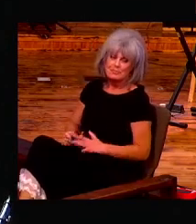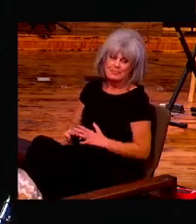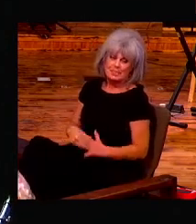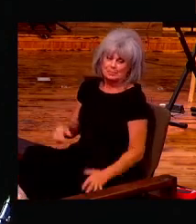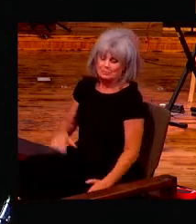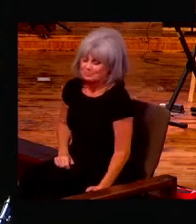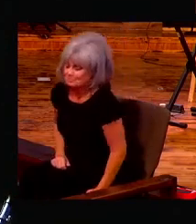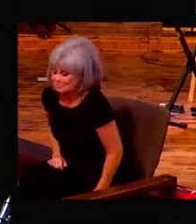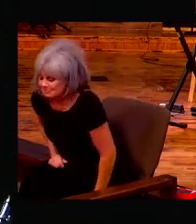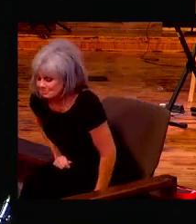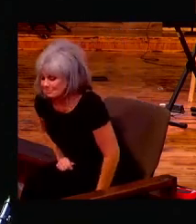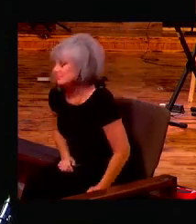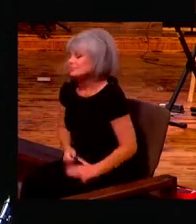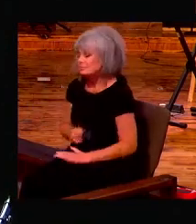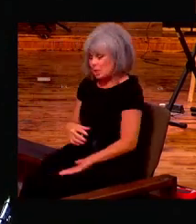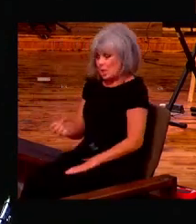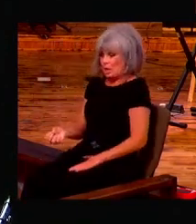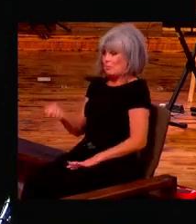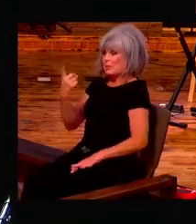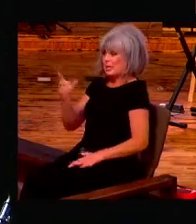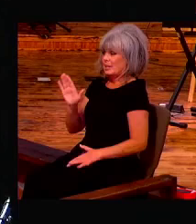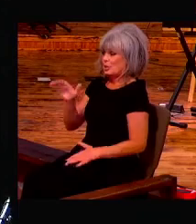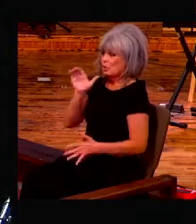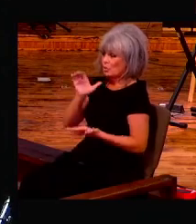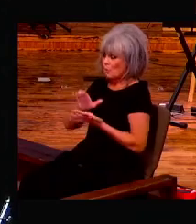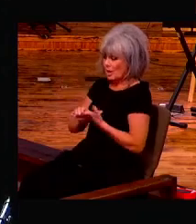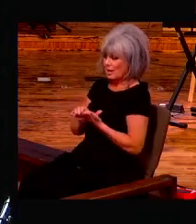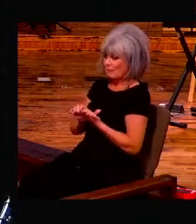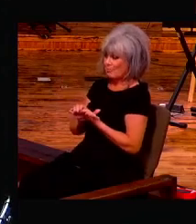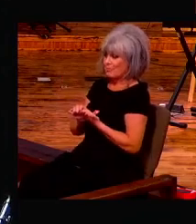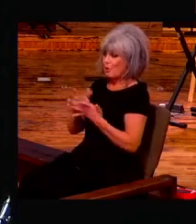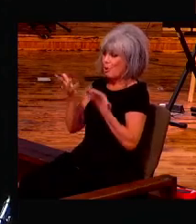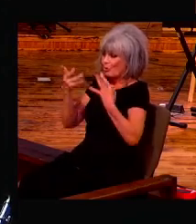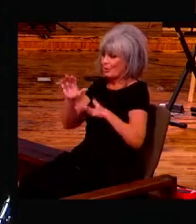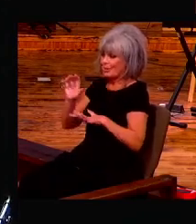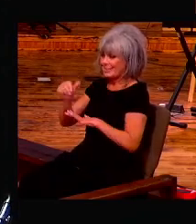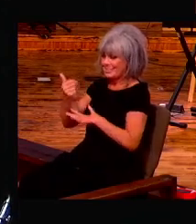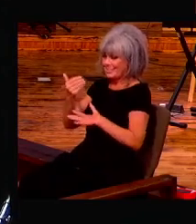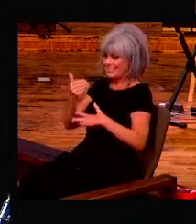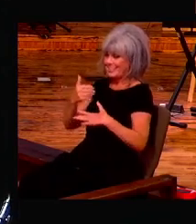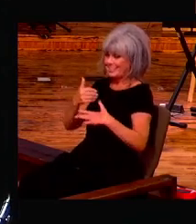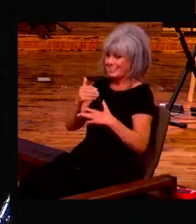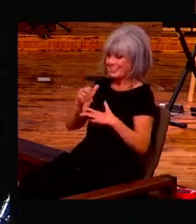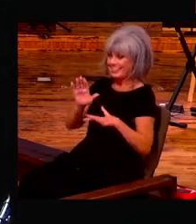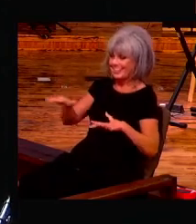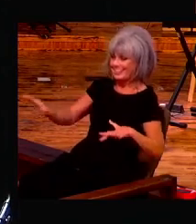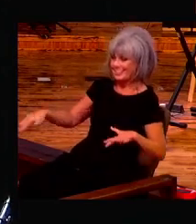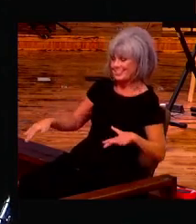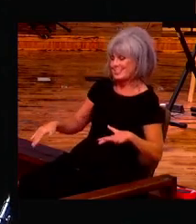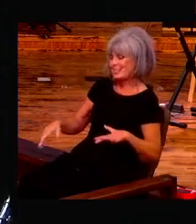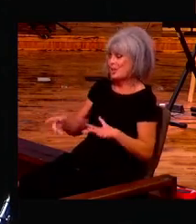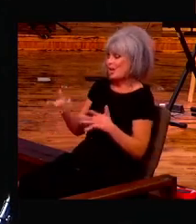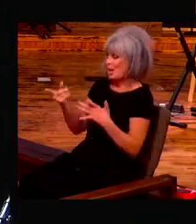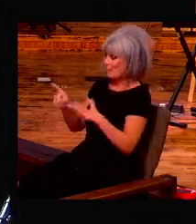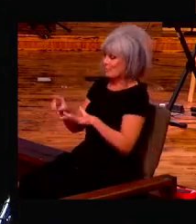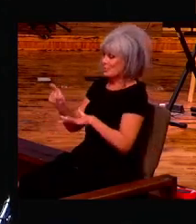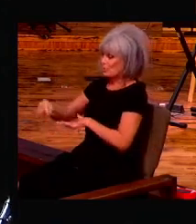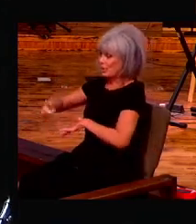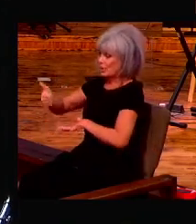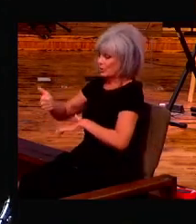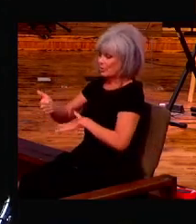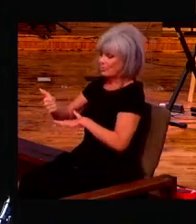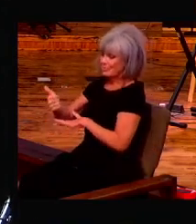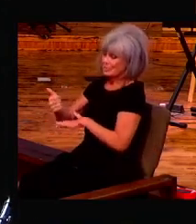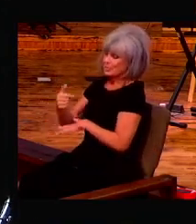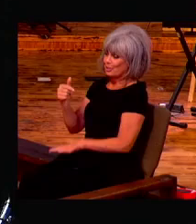And she's like, I think, and how many know, when your wife has had 10 kids, you listen, yes, ma'am. Because it happens faster and quicker. So